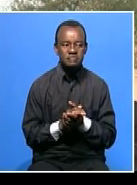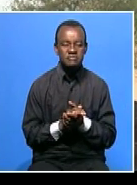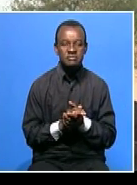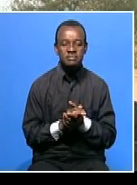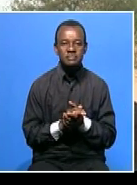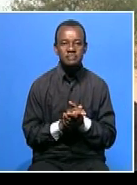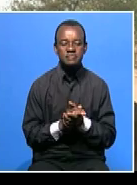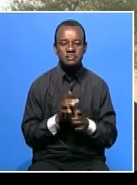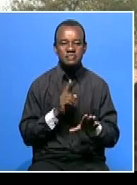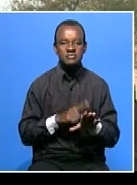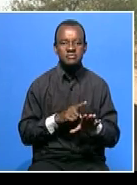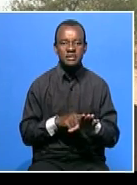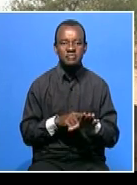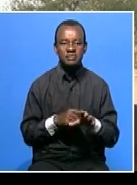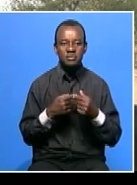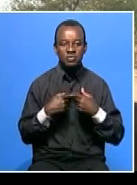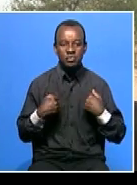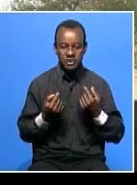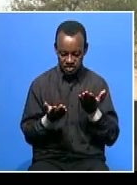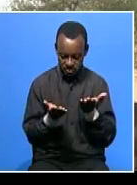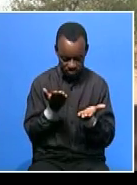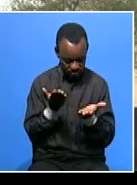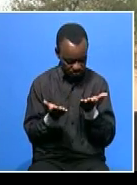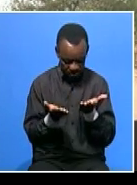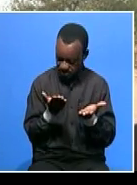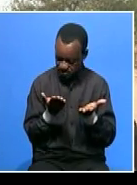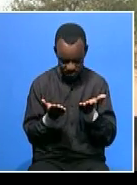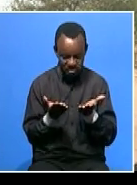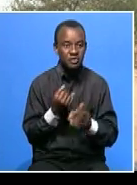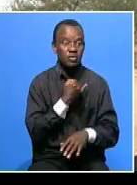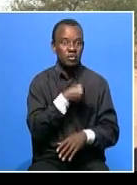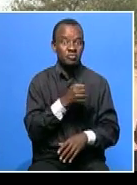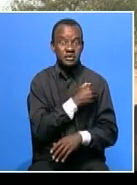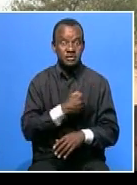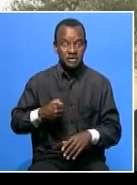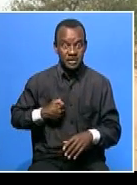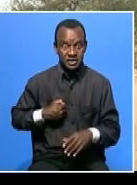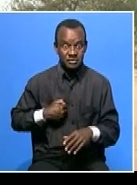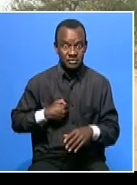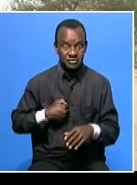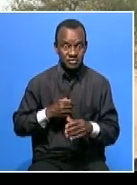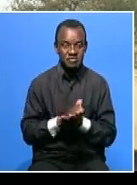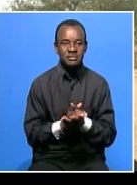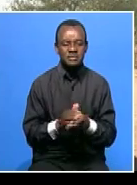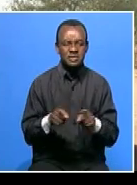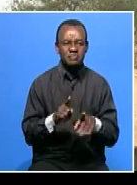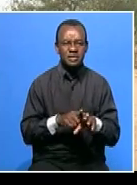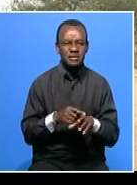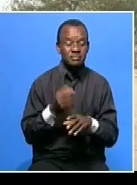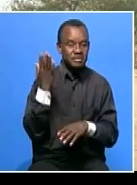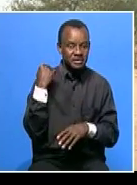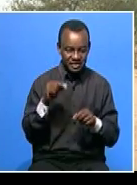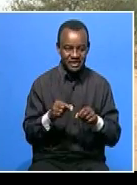When we compare our living conditions from the previous years to now, there isn't much difference. We are told that there